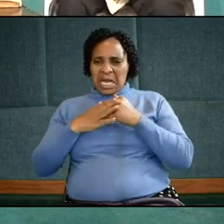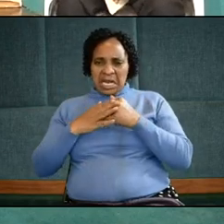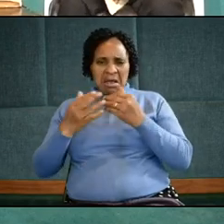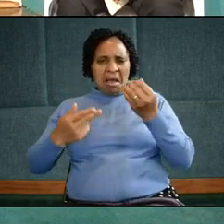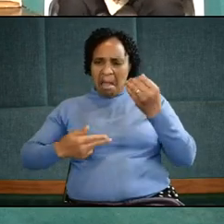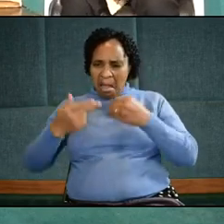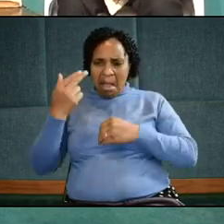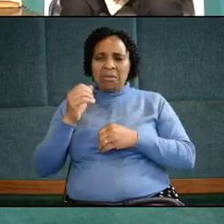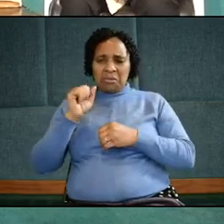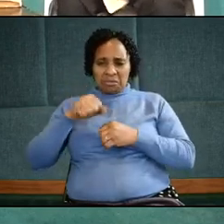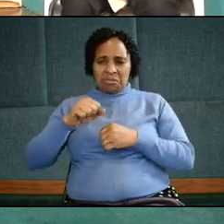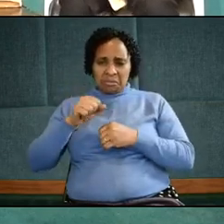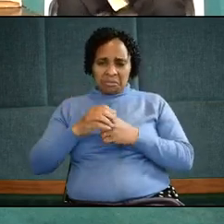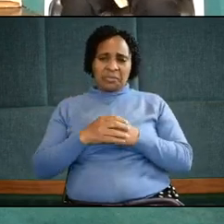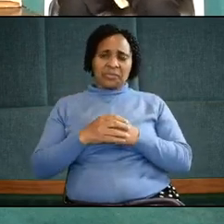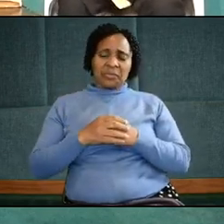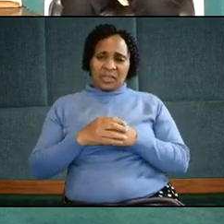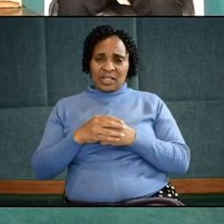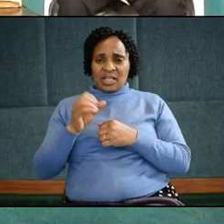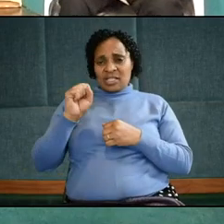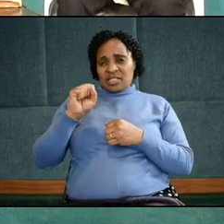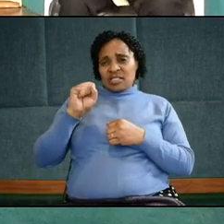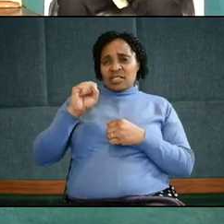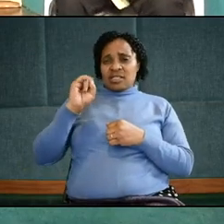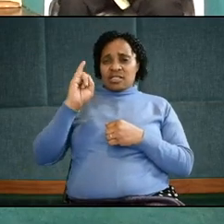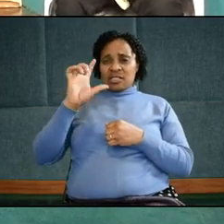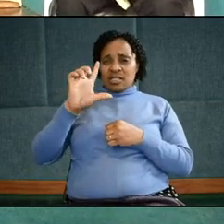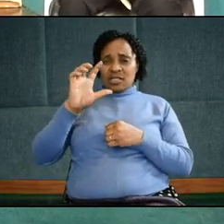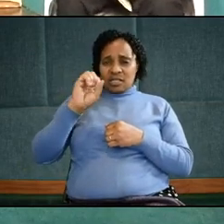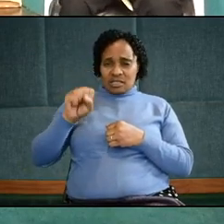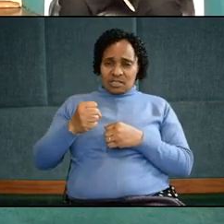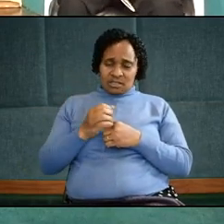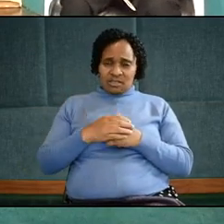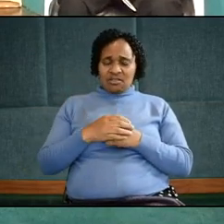high. Okay. Silas, yes. Where would you lie? Scale of 1 to 10.